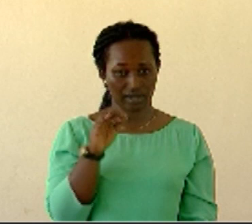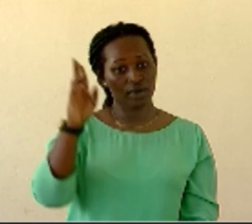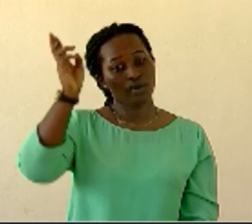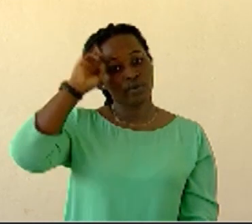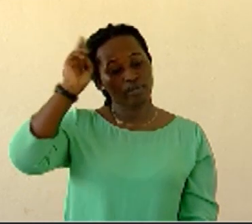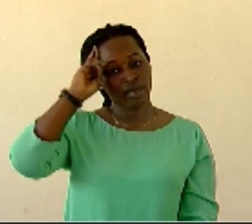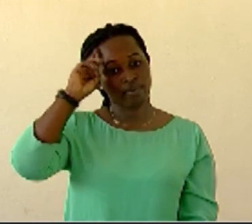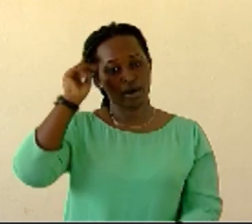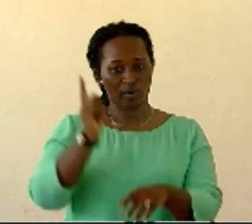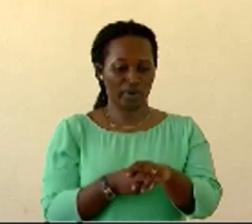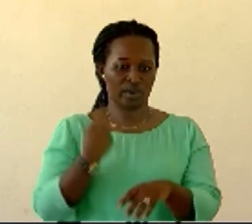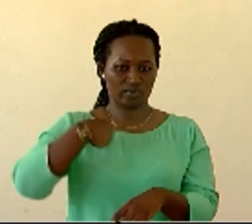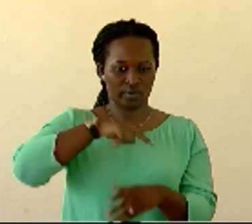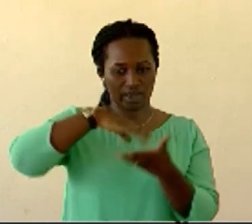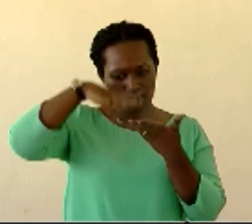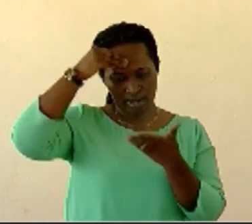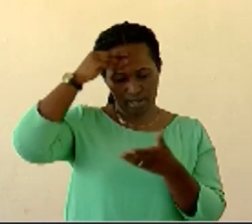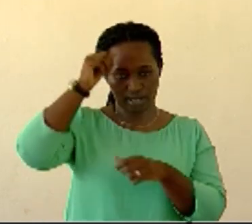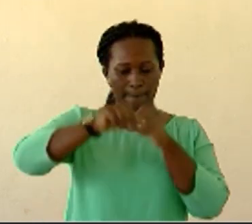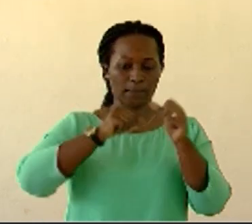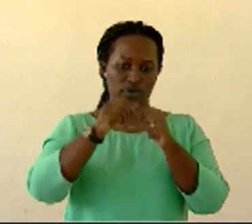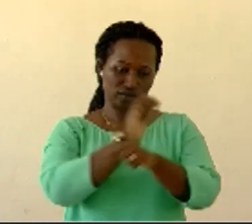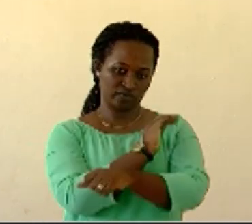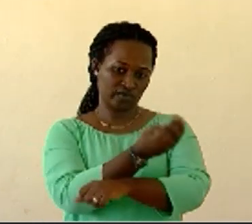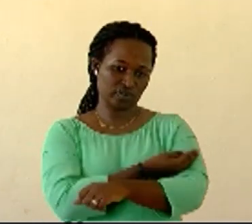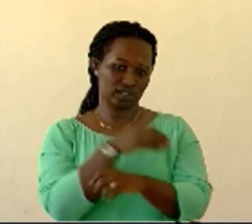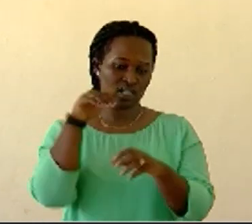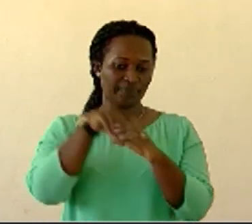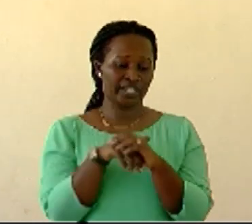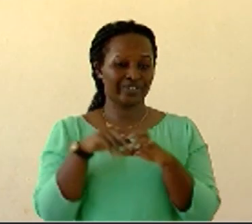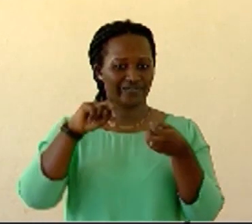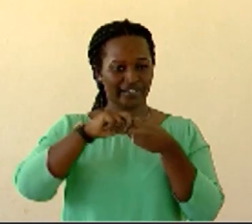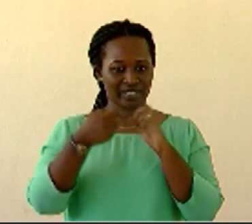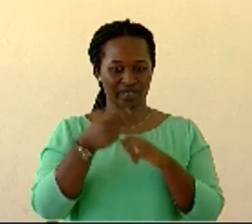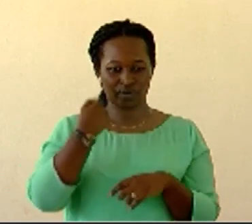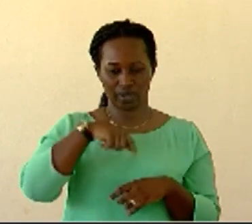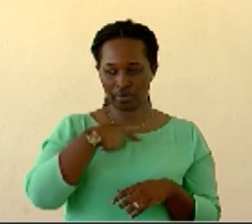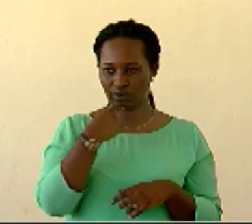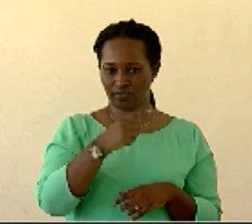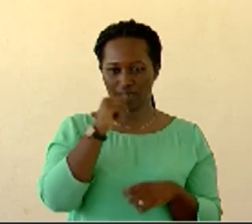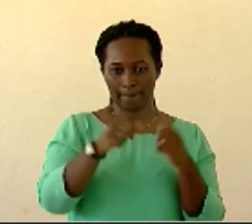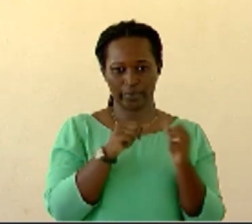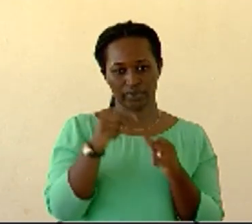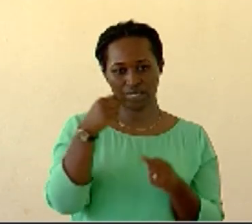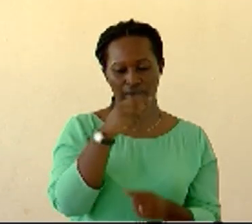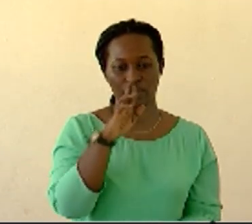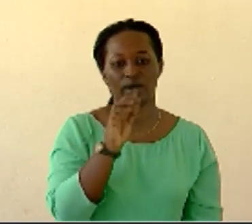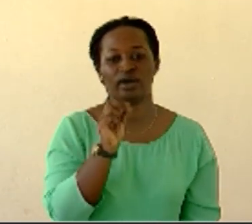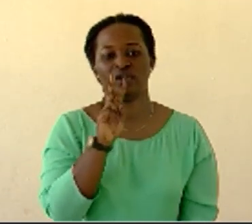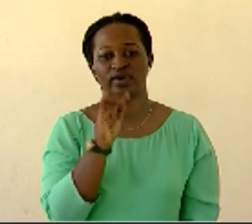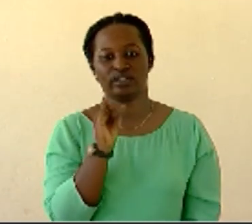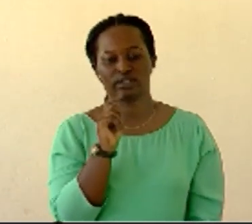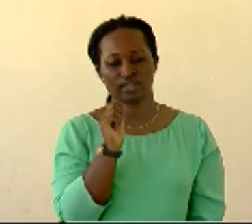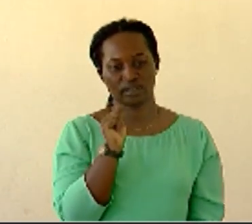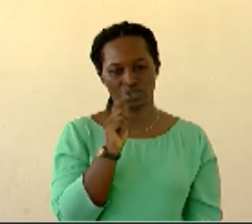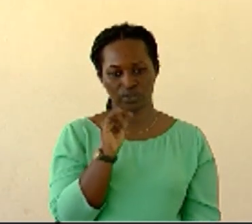Remember, when you are learning about force in physics, you talk about gravitational force, the force which